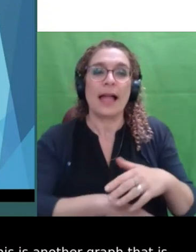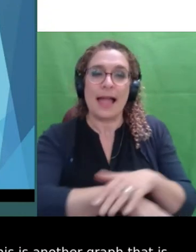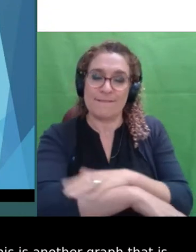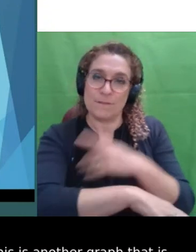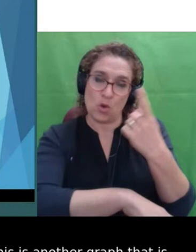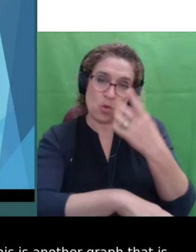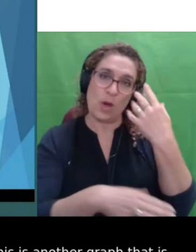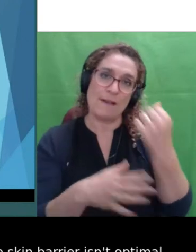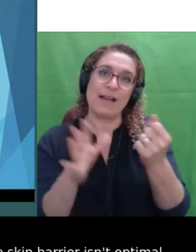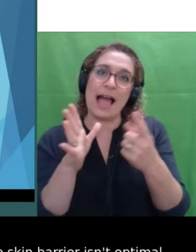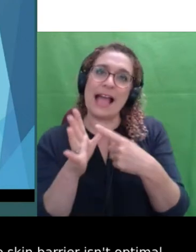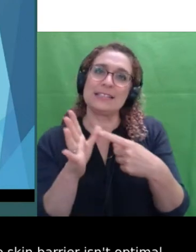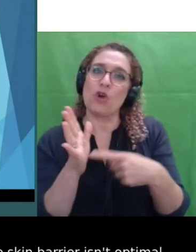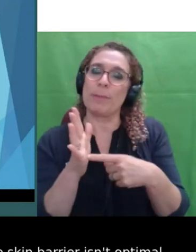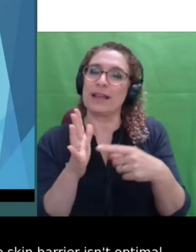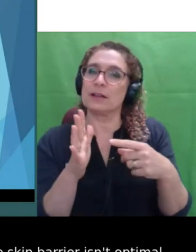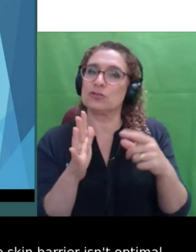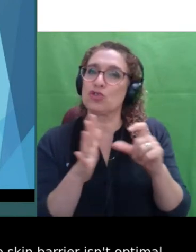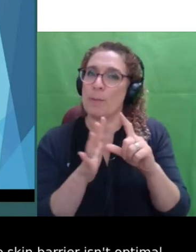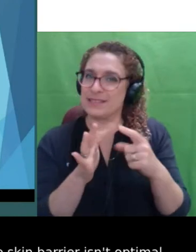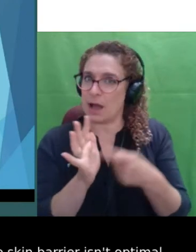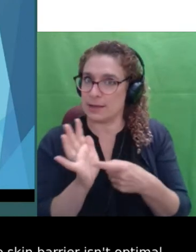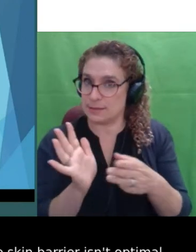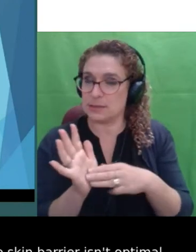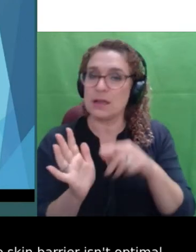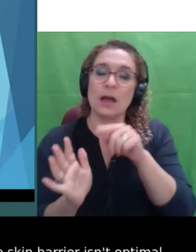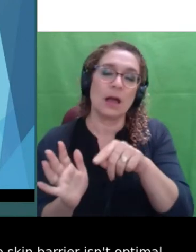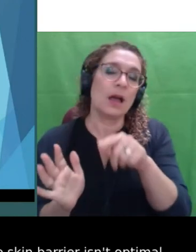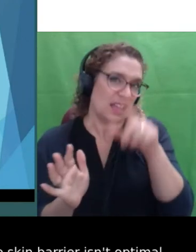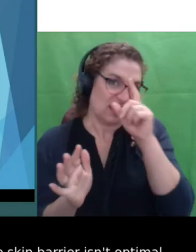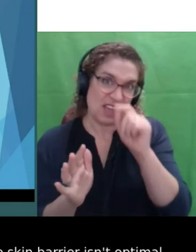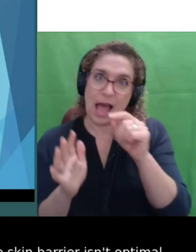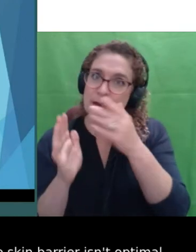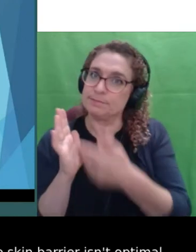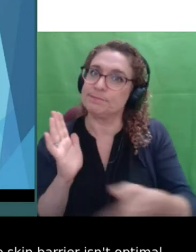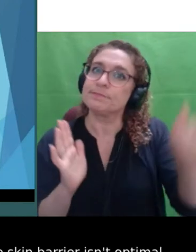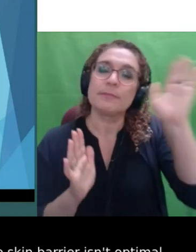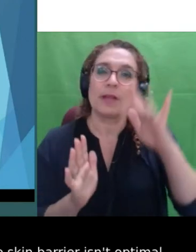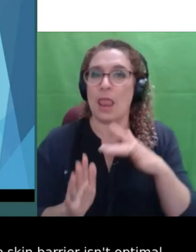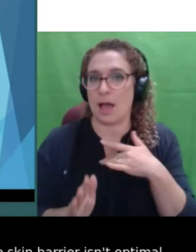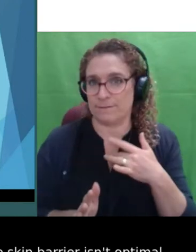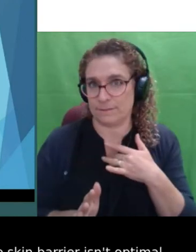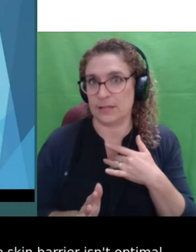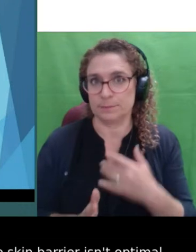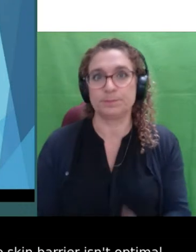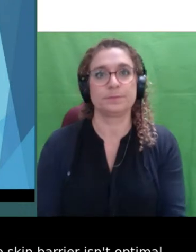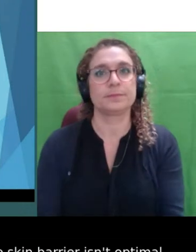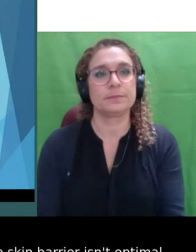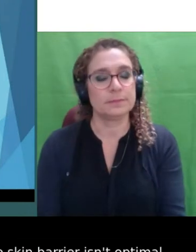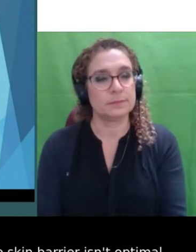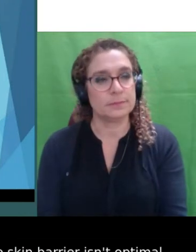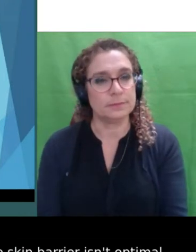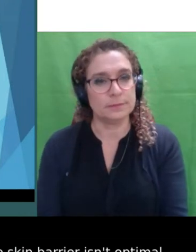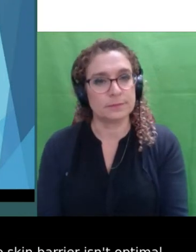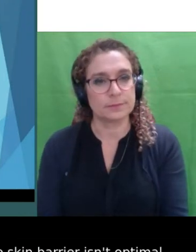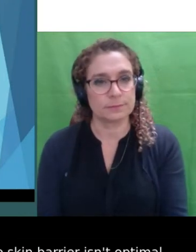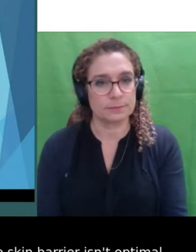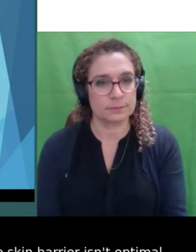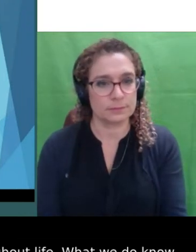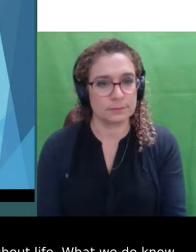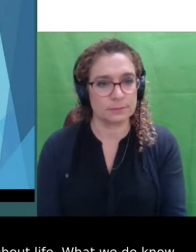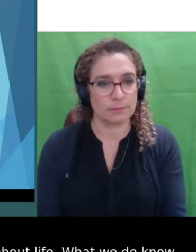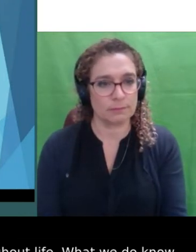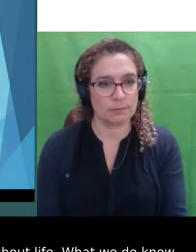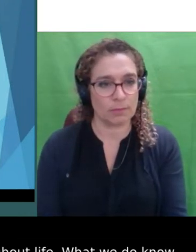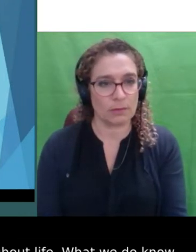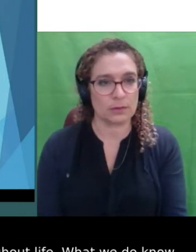dermatitis and atopic dermatitis can last throughout life but what we do know is that the stratum corneum is